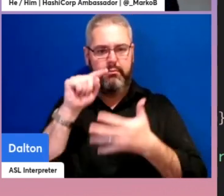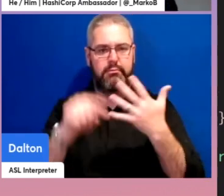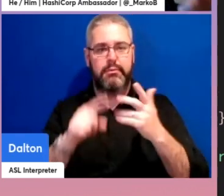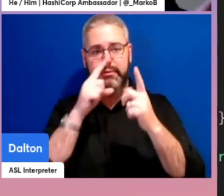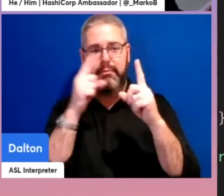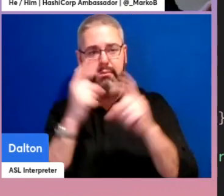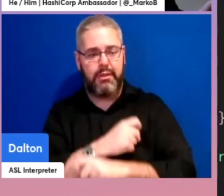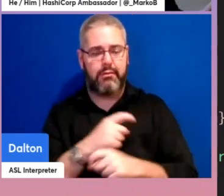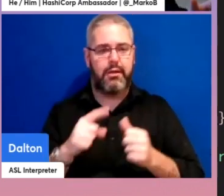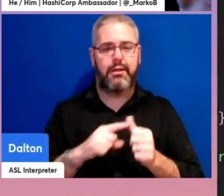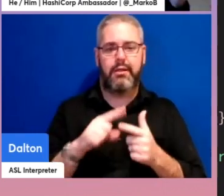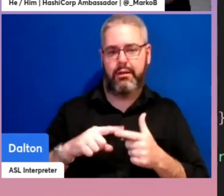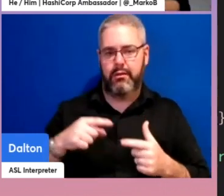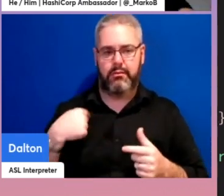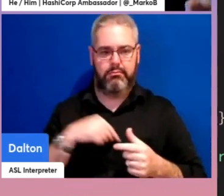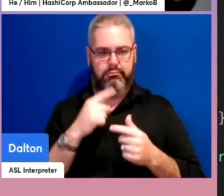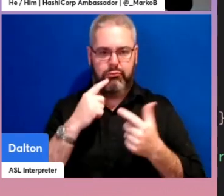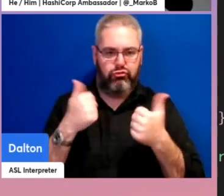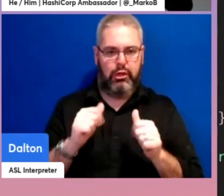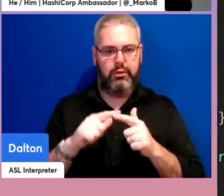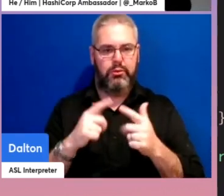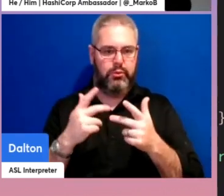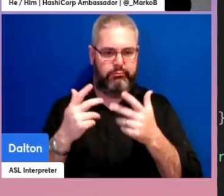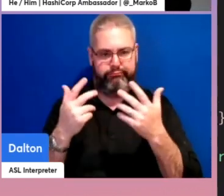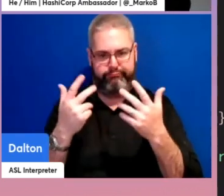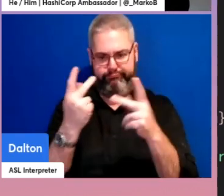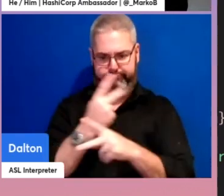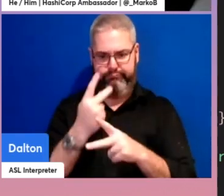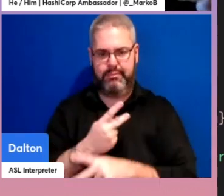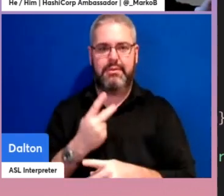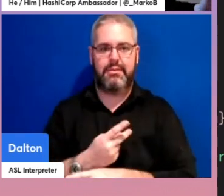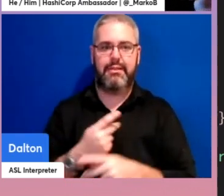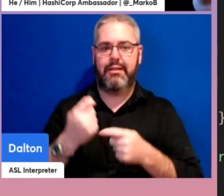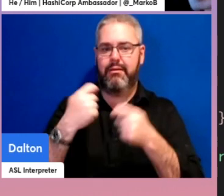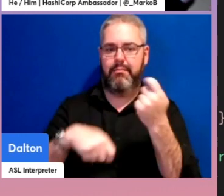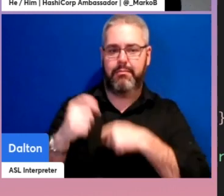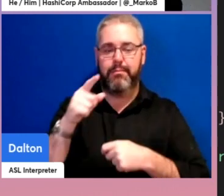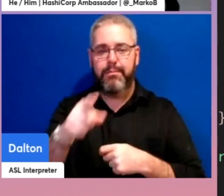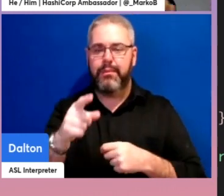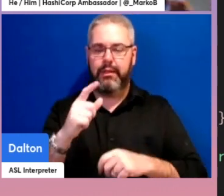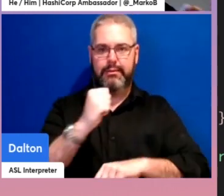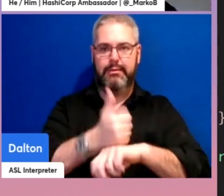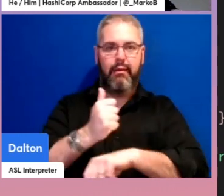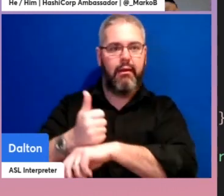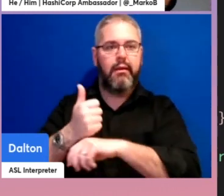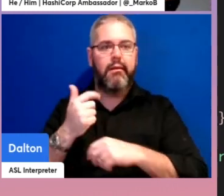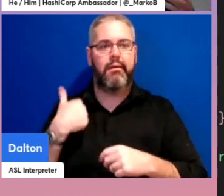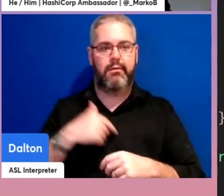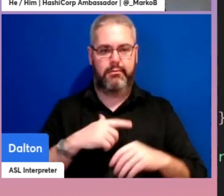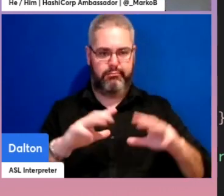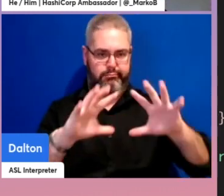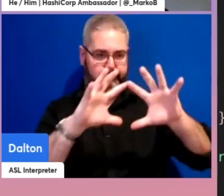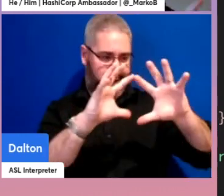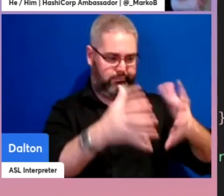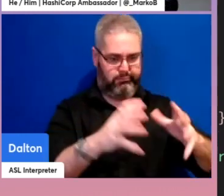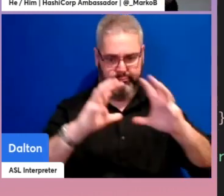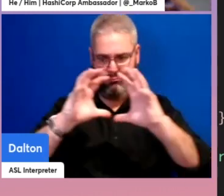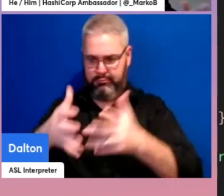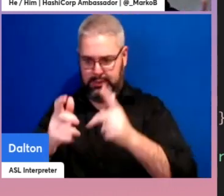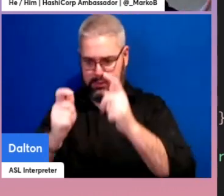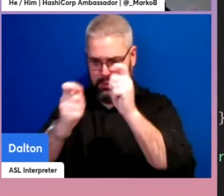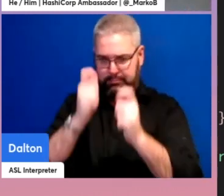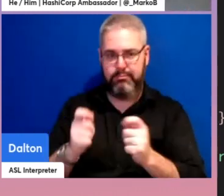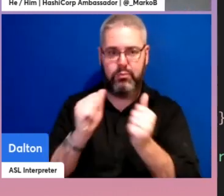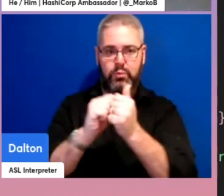We're just creating an S3 bucket. We are setting bucket configurations, so it's hosting our website. We're